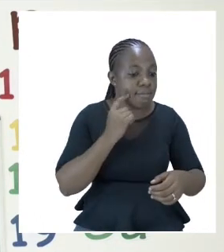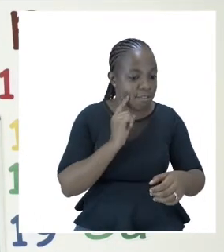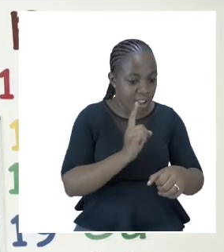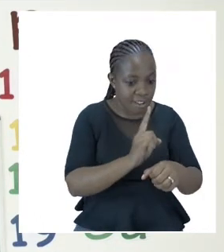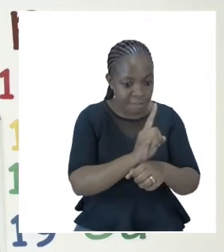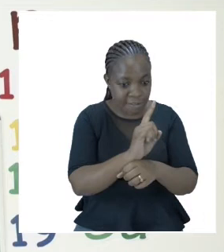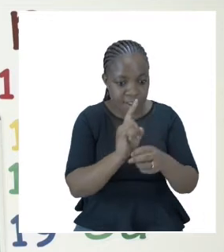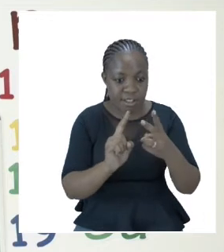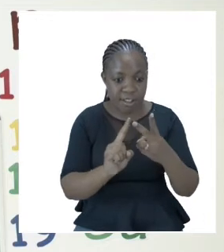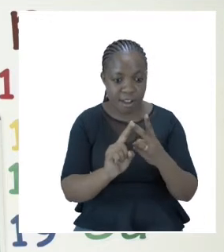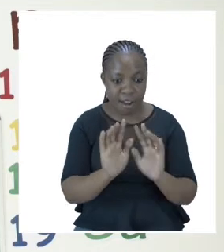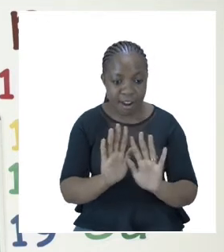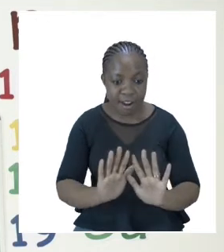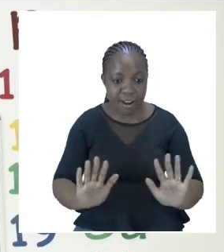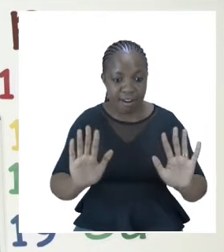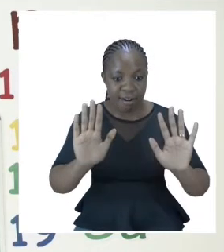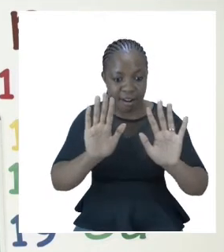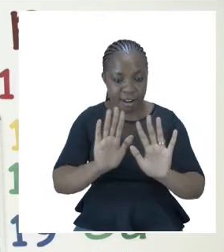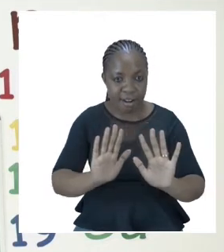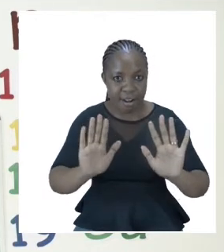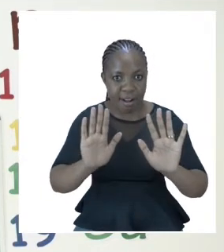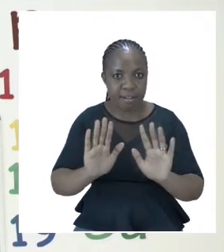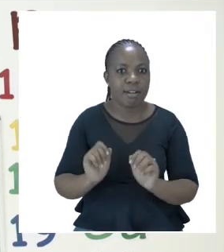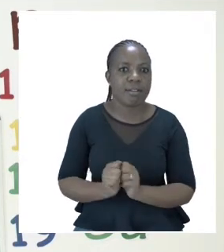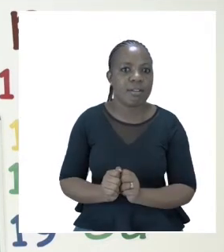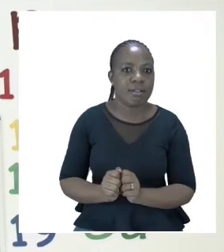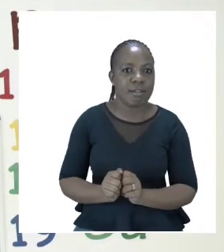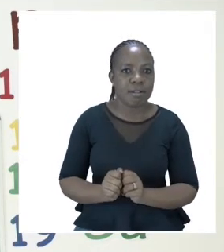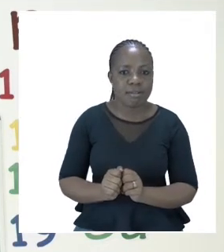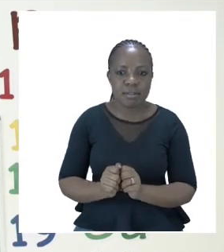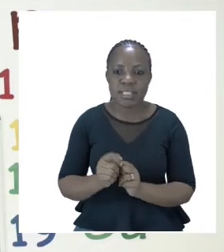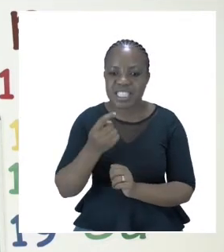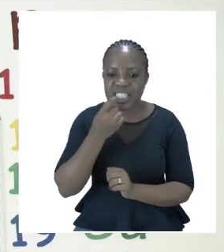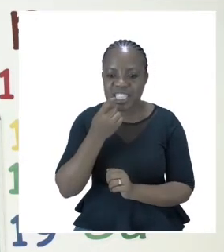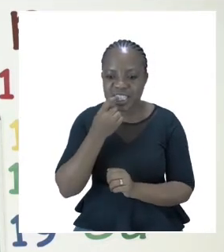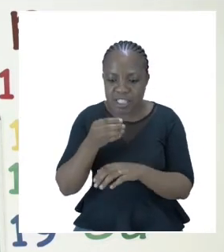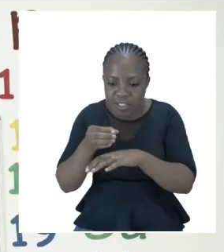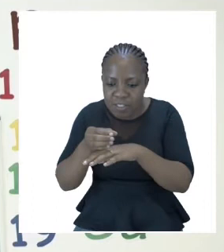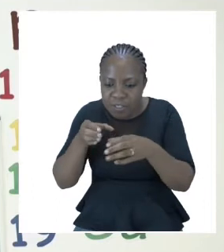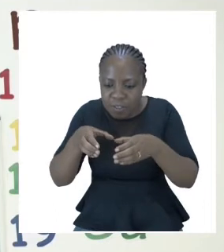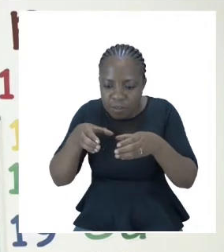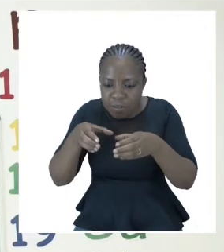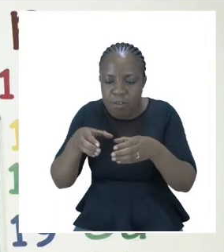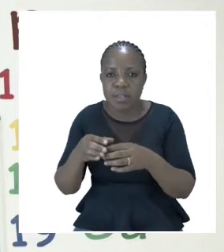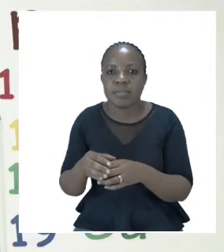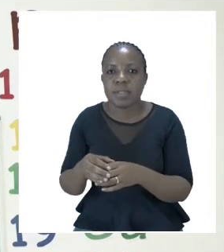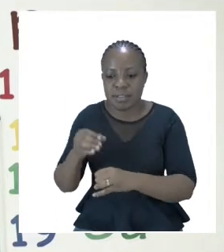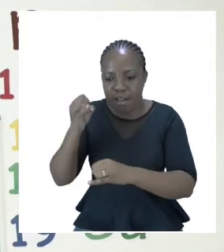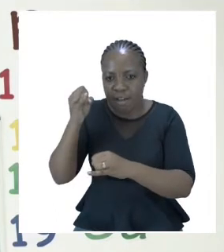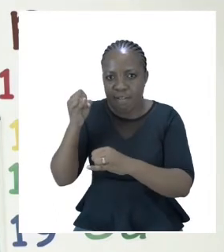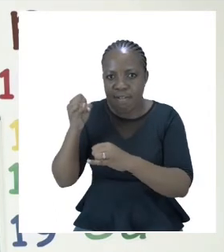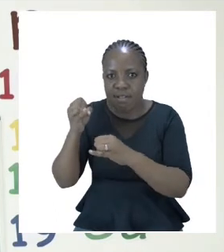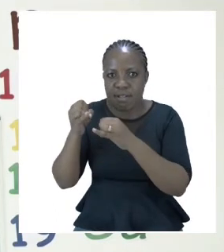mug. And then we have last but not least the chalk. So we